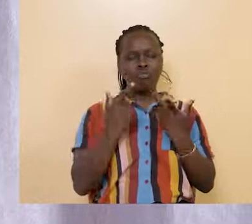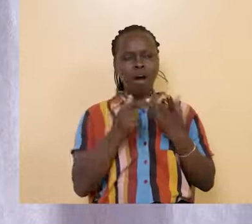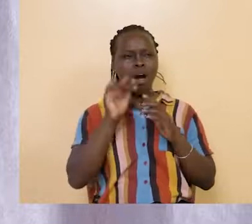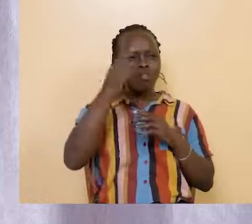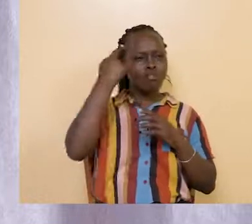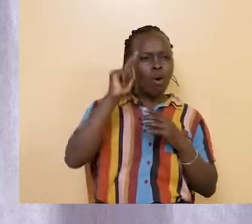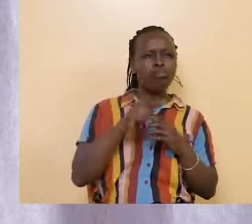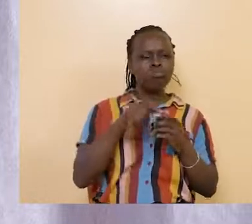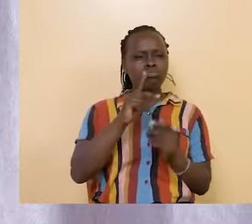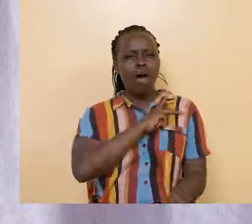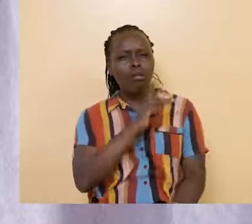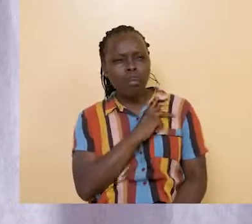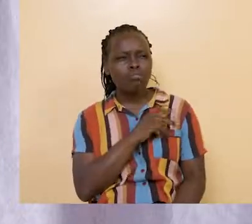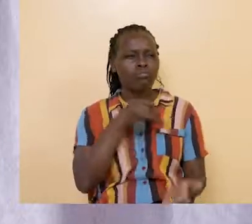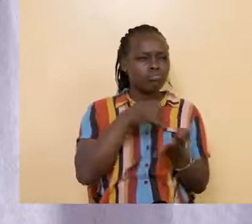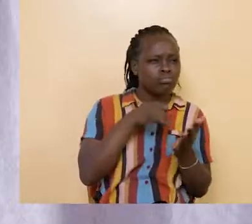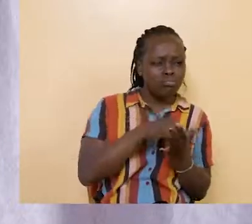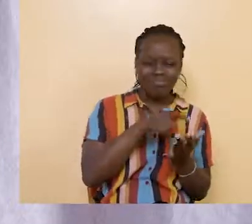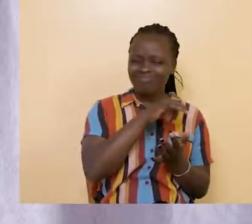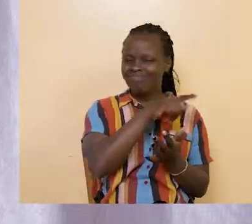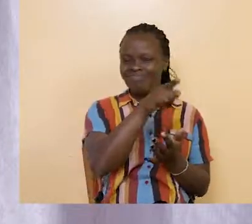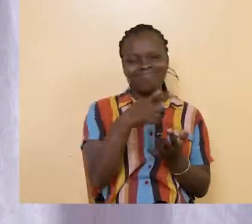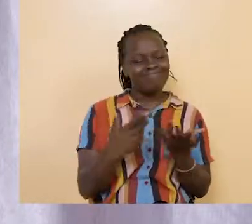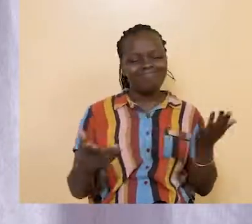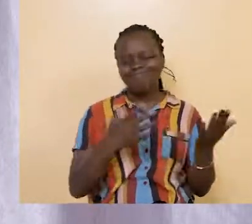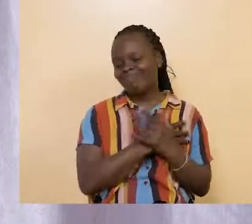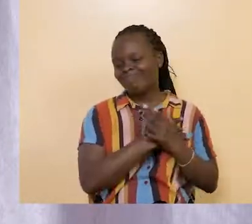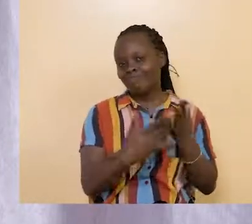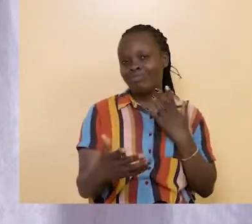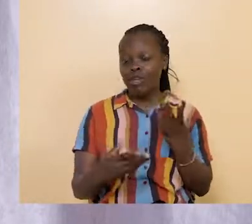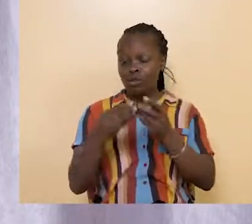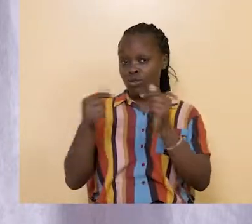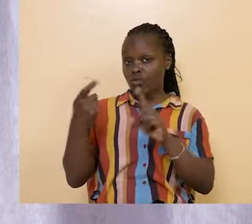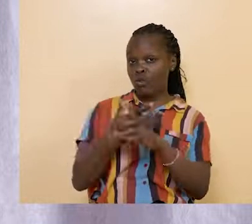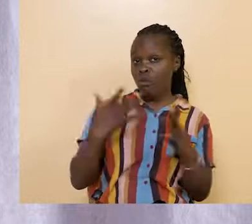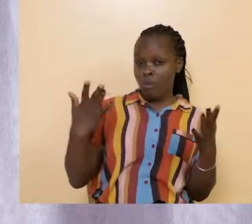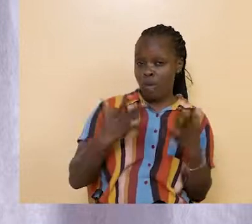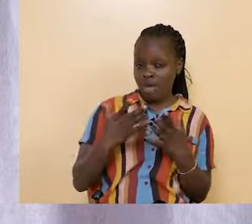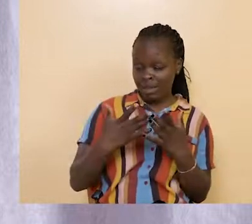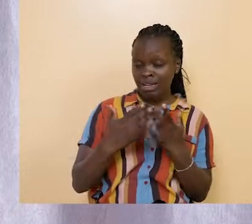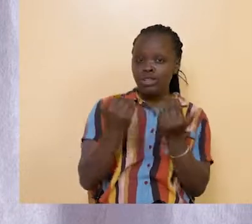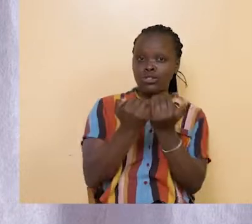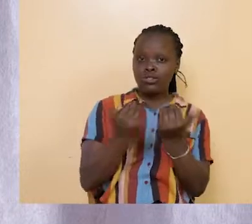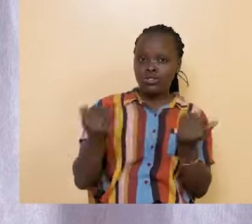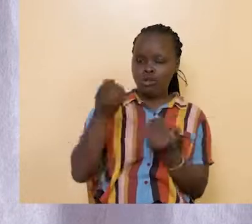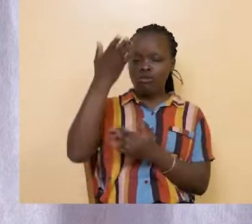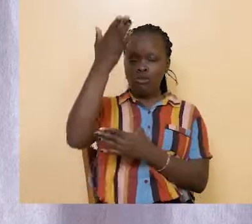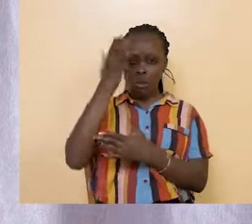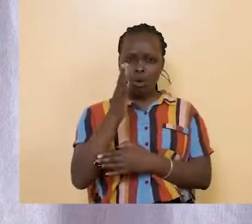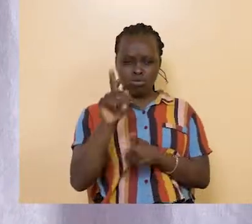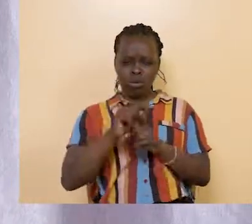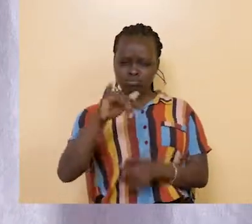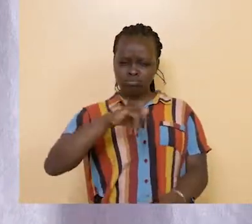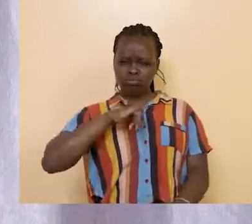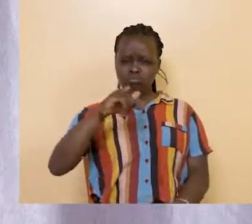the agenda of kindness and inclusivity and all of that. The solution will actually require children of the light like you and